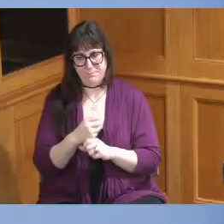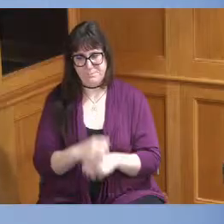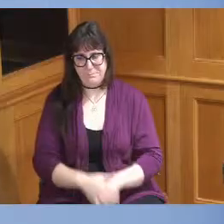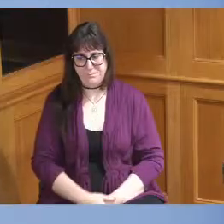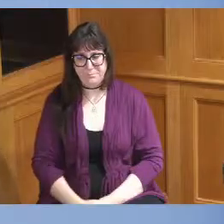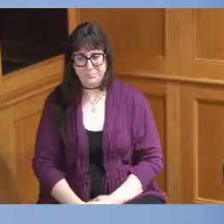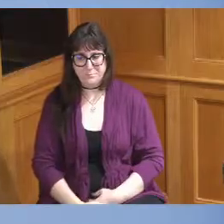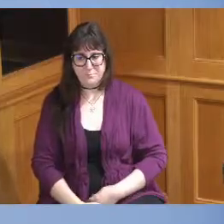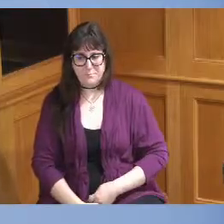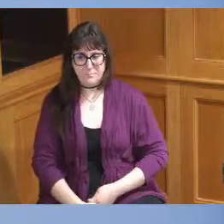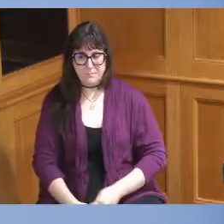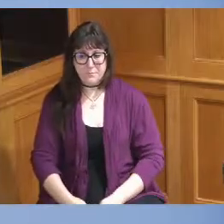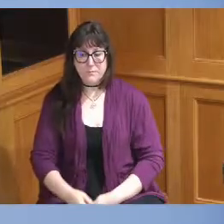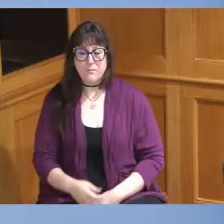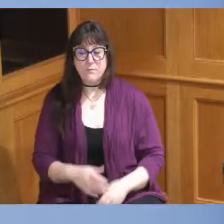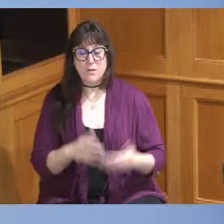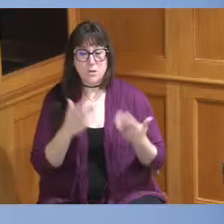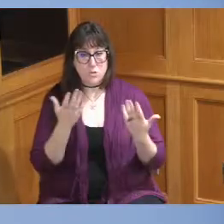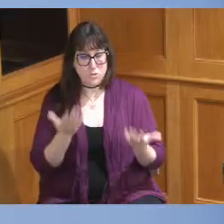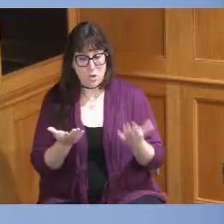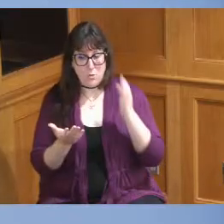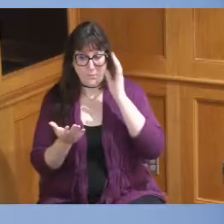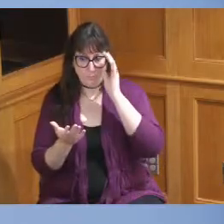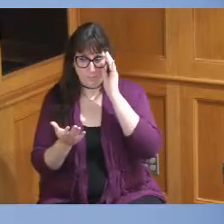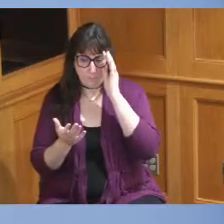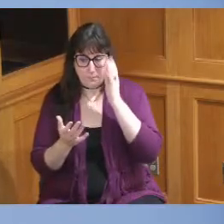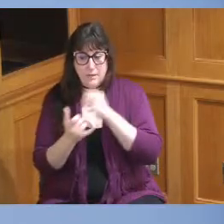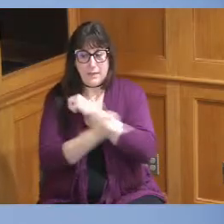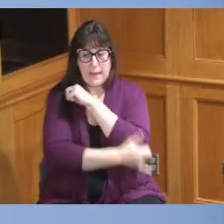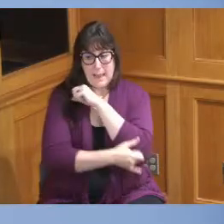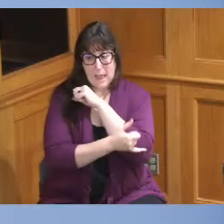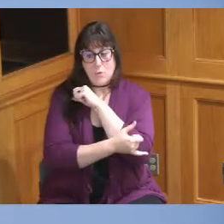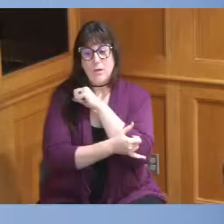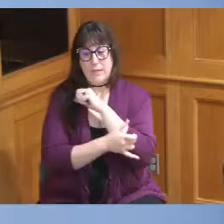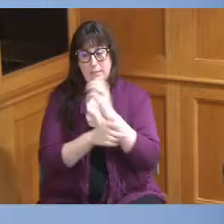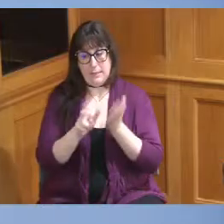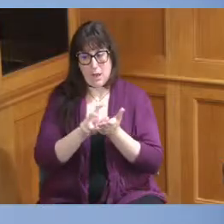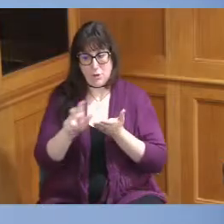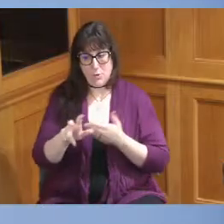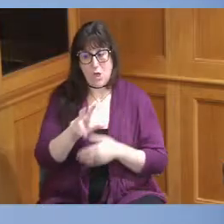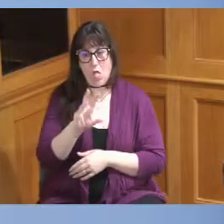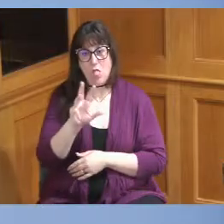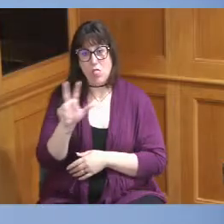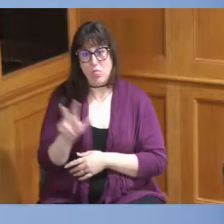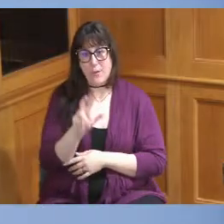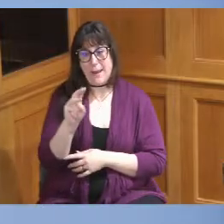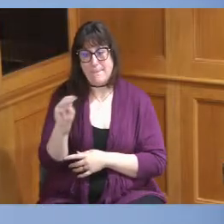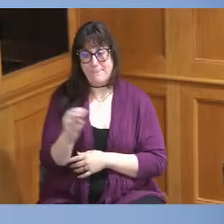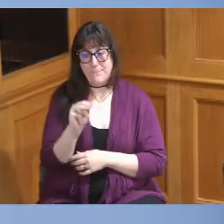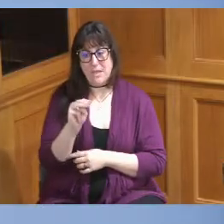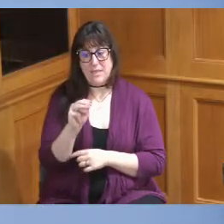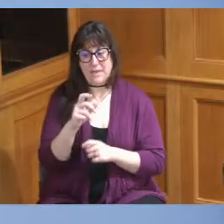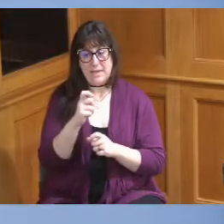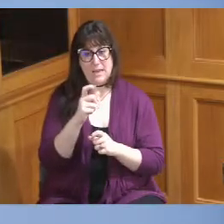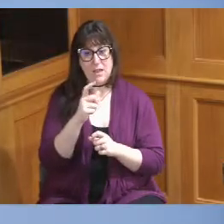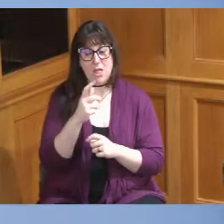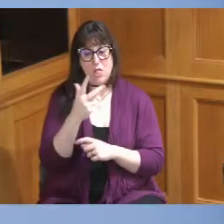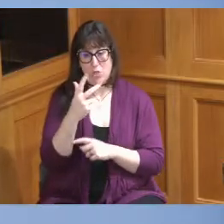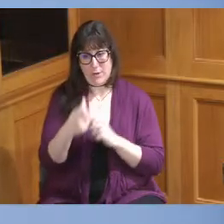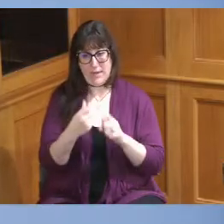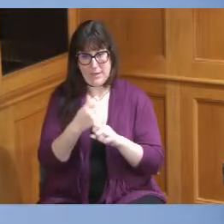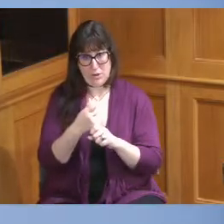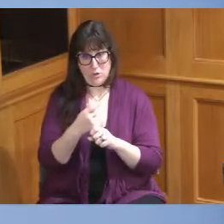The annualized capital contributions, $3 million annually for the first 3